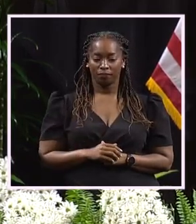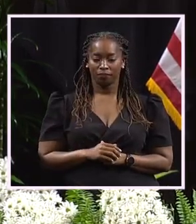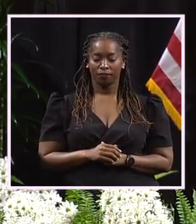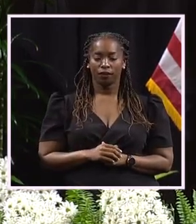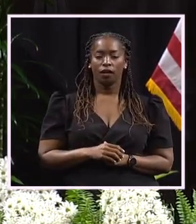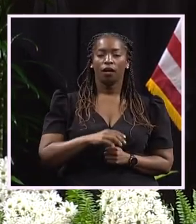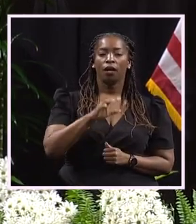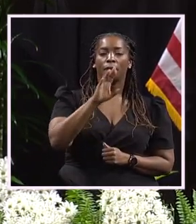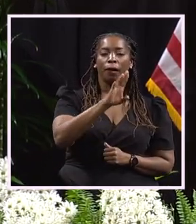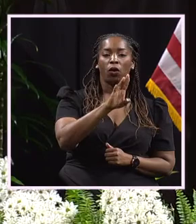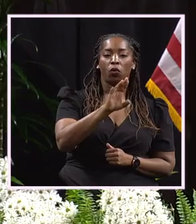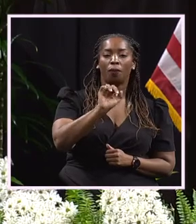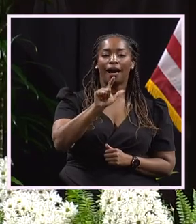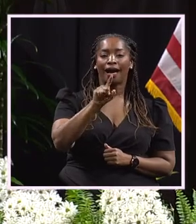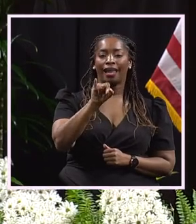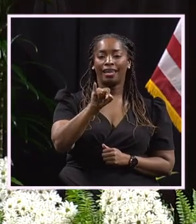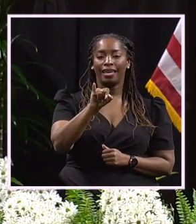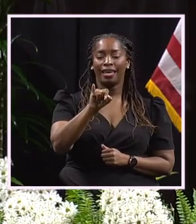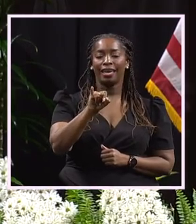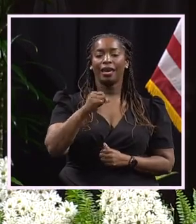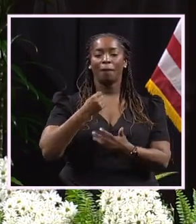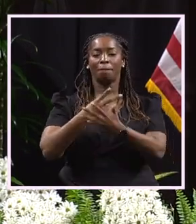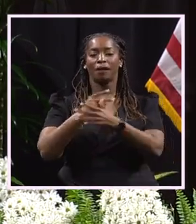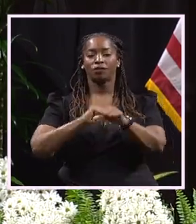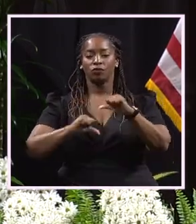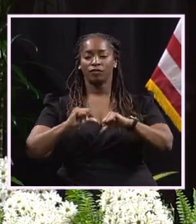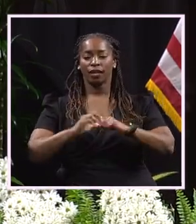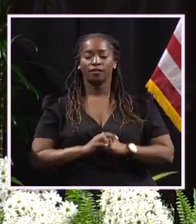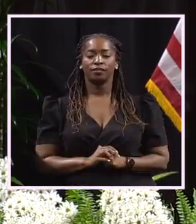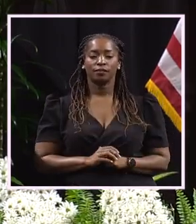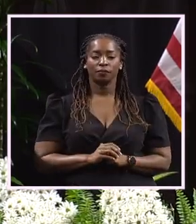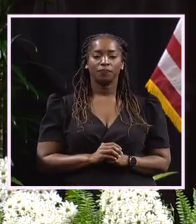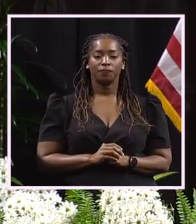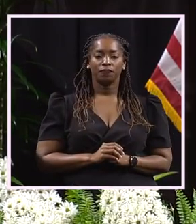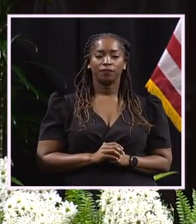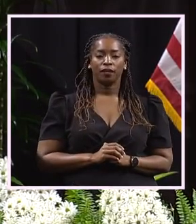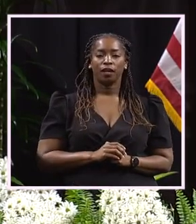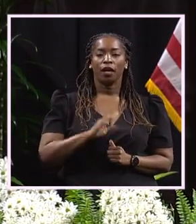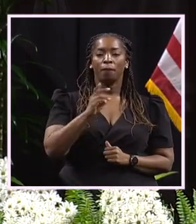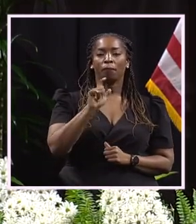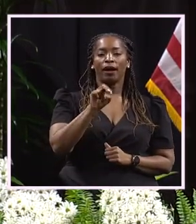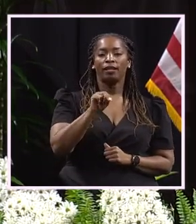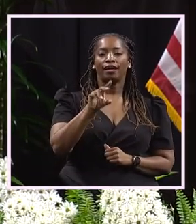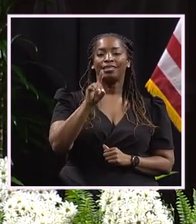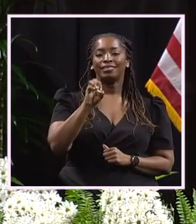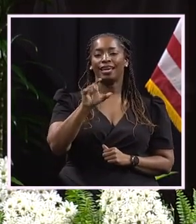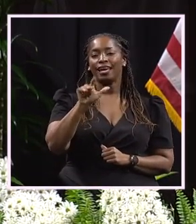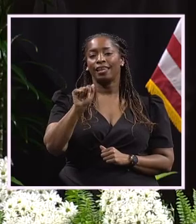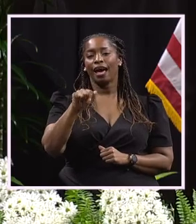Mahum Ali, Master of Science. Brandon De La Peña.